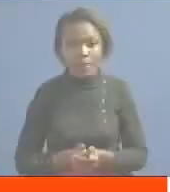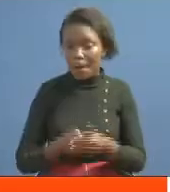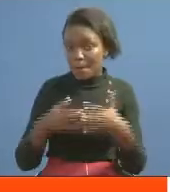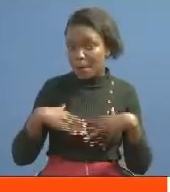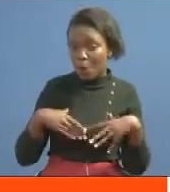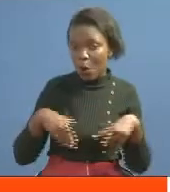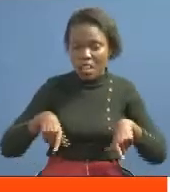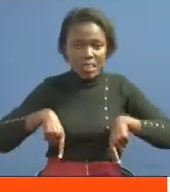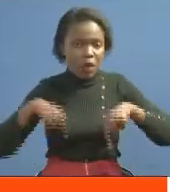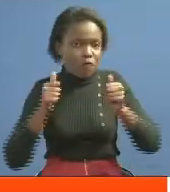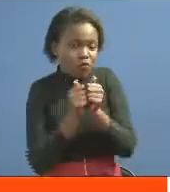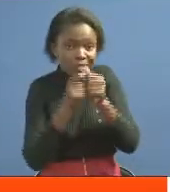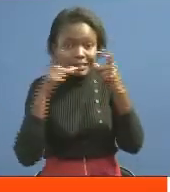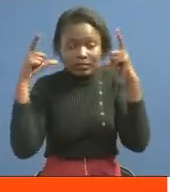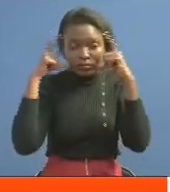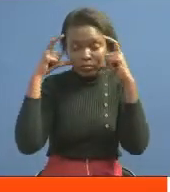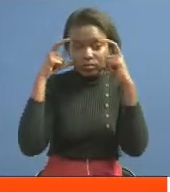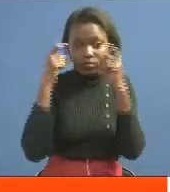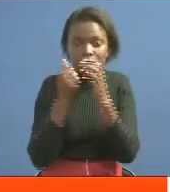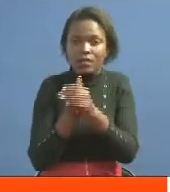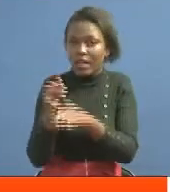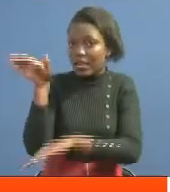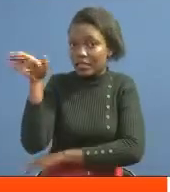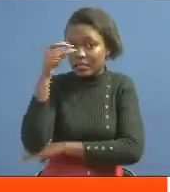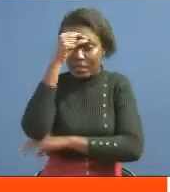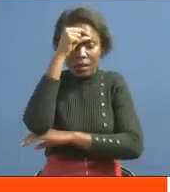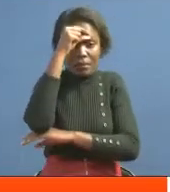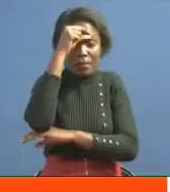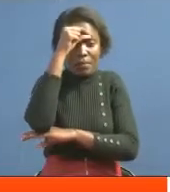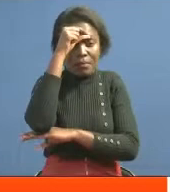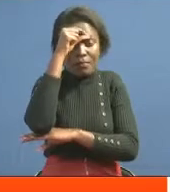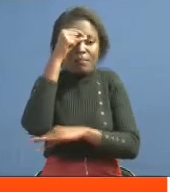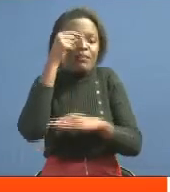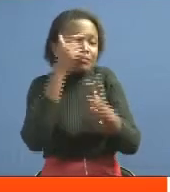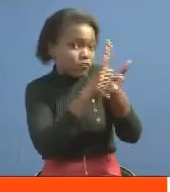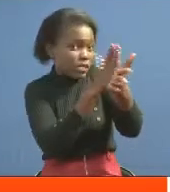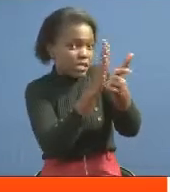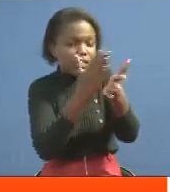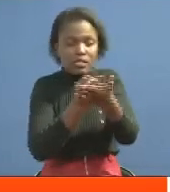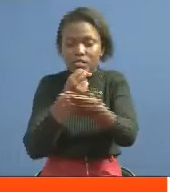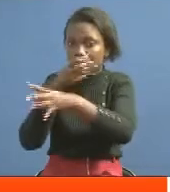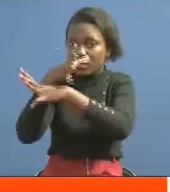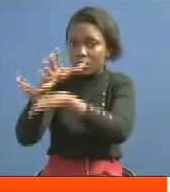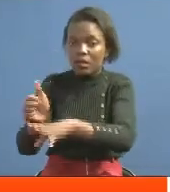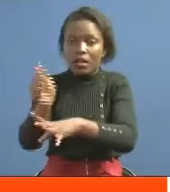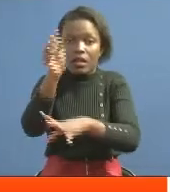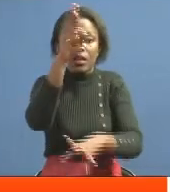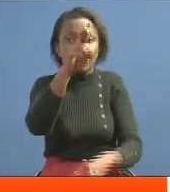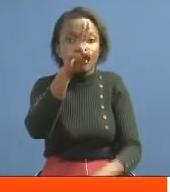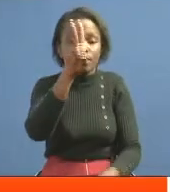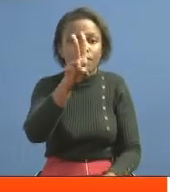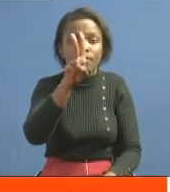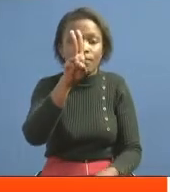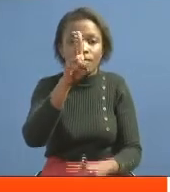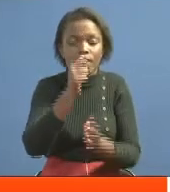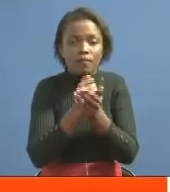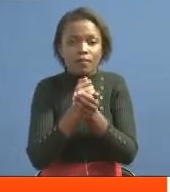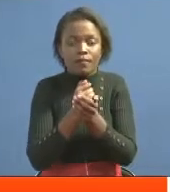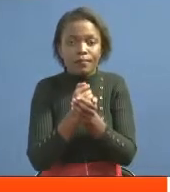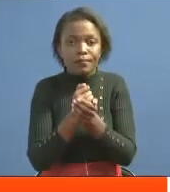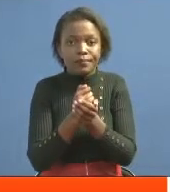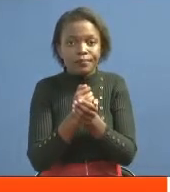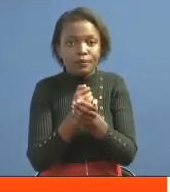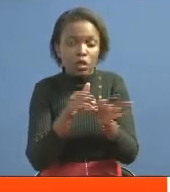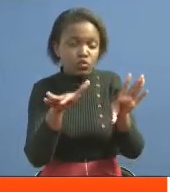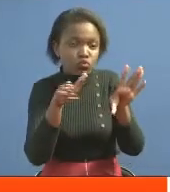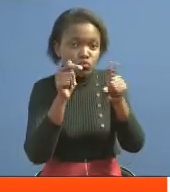People living with HIV and AIDS have urged the government to speed up supply of antiretroviral drugs to comprehensive